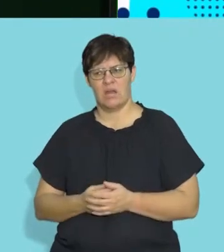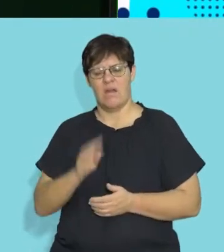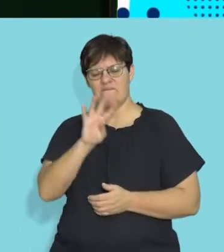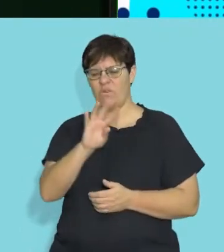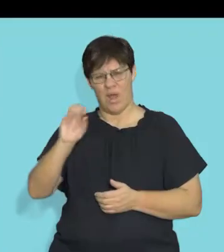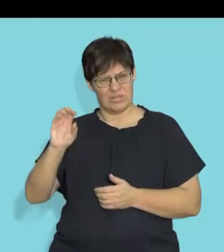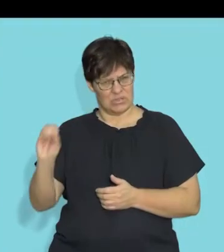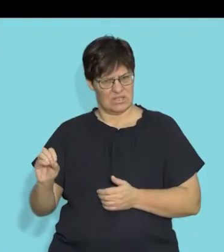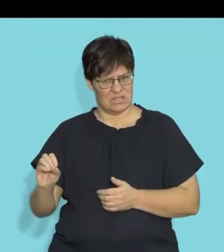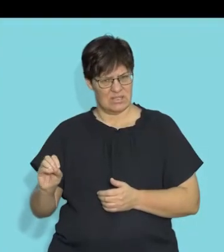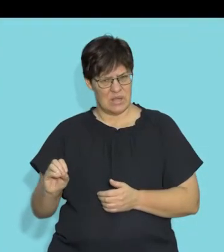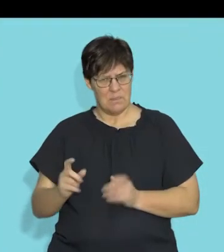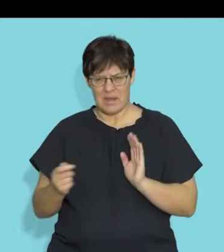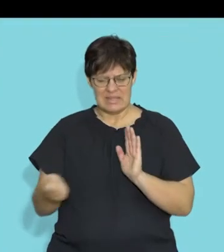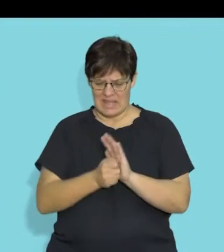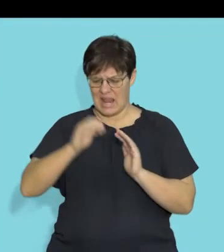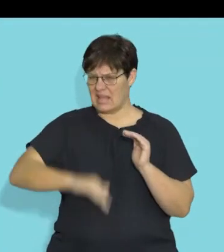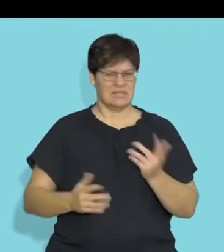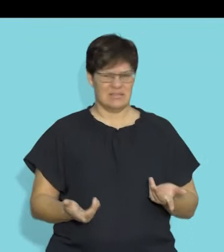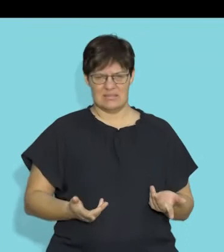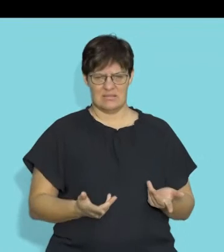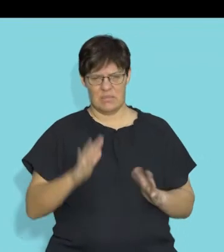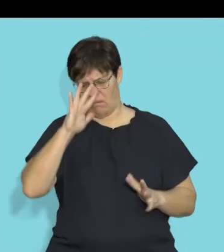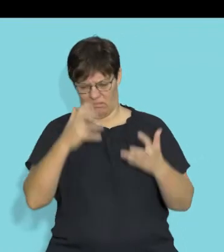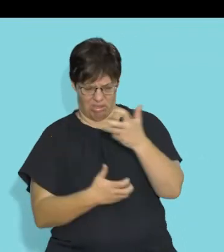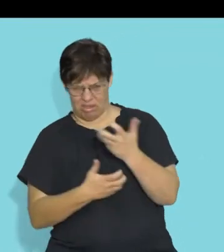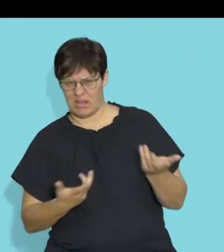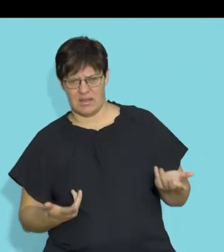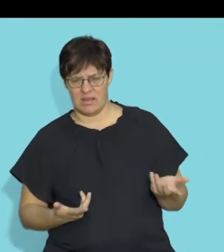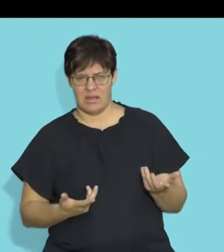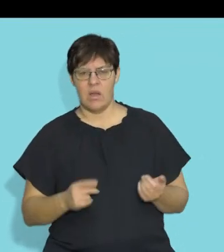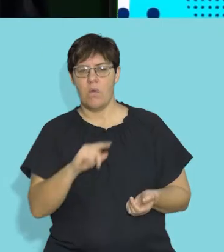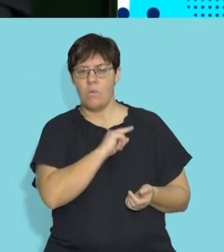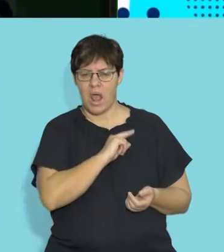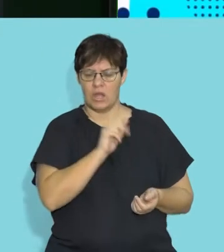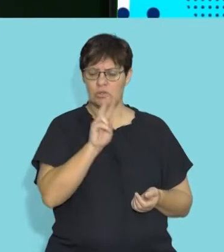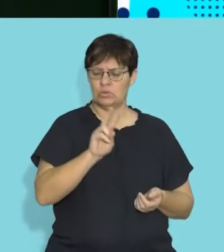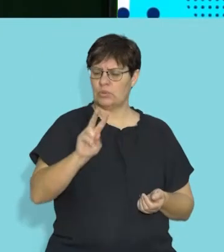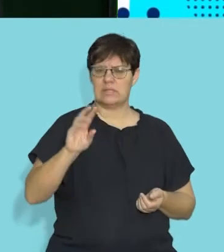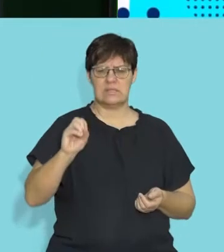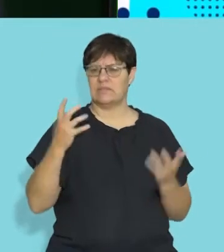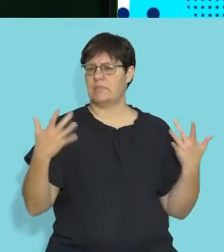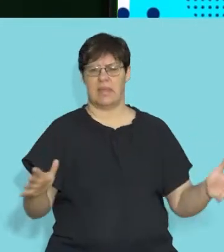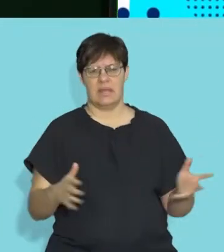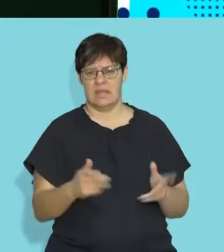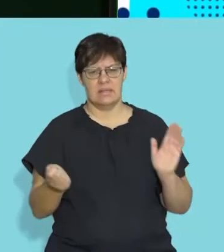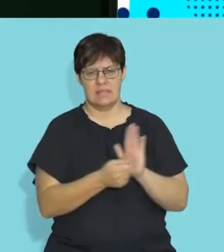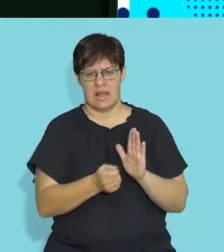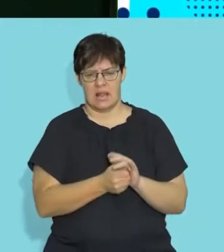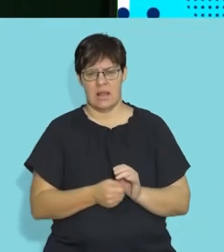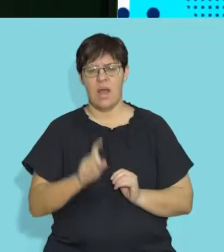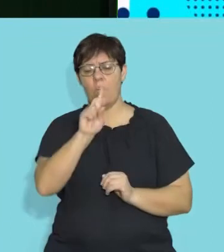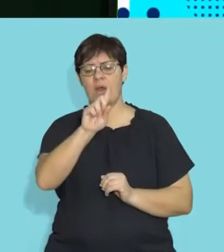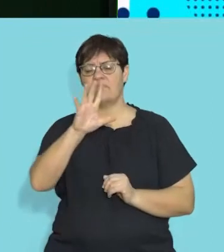order 400? Certainly not. You're only selling 220. You